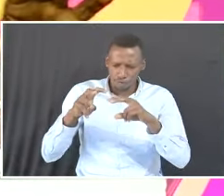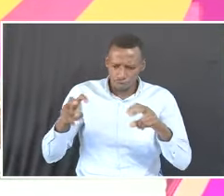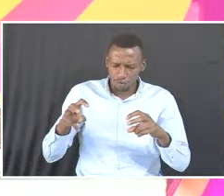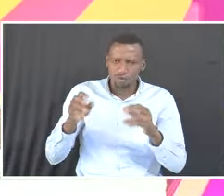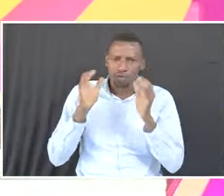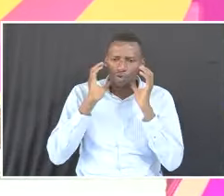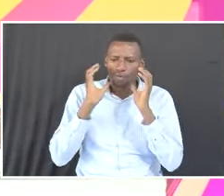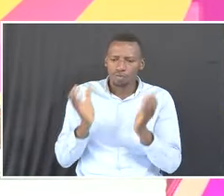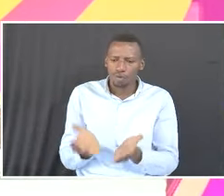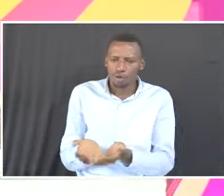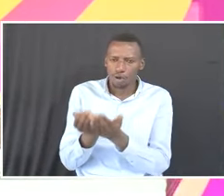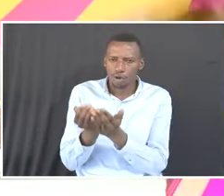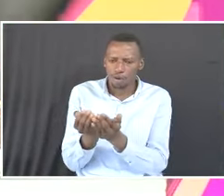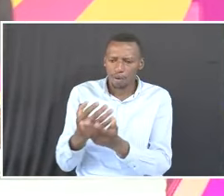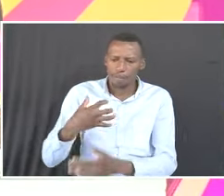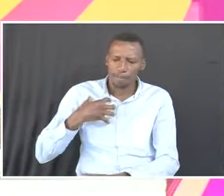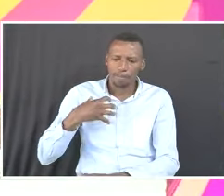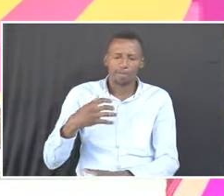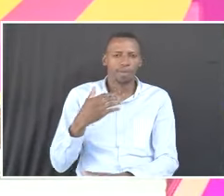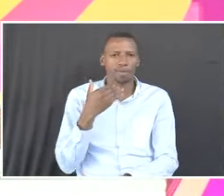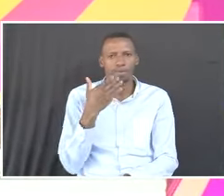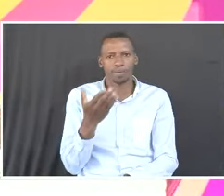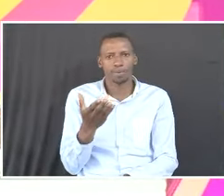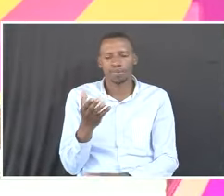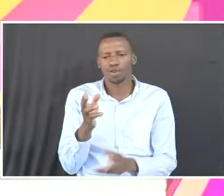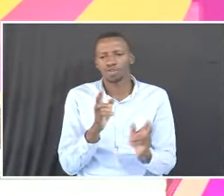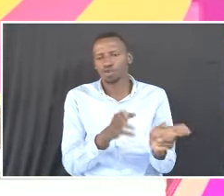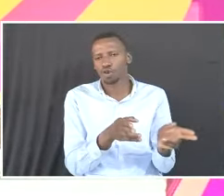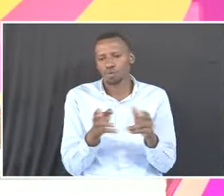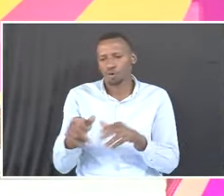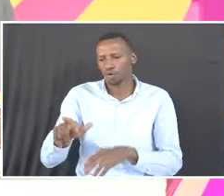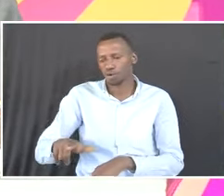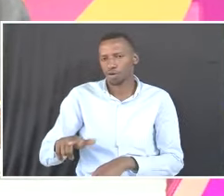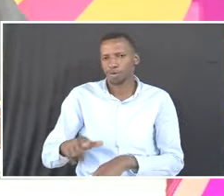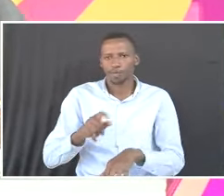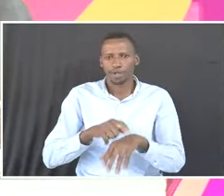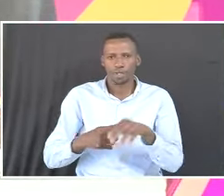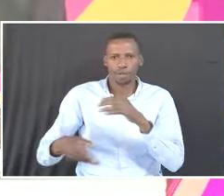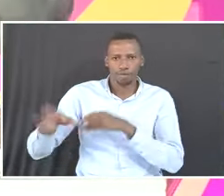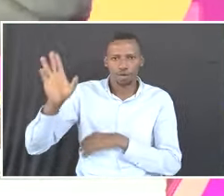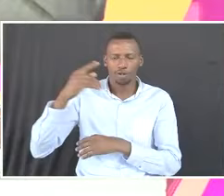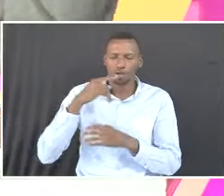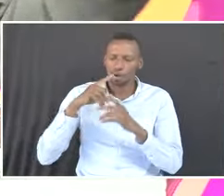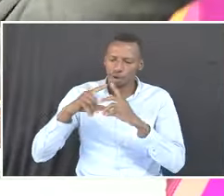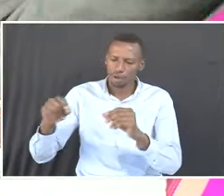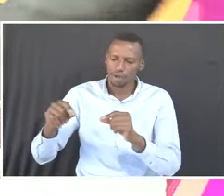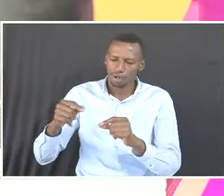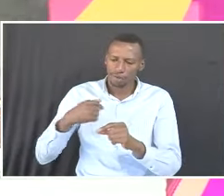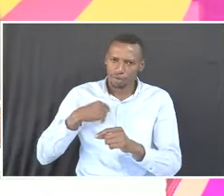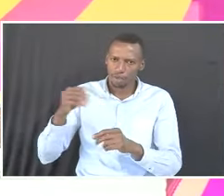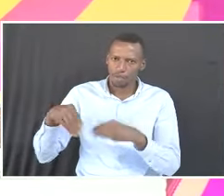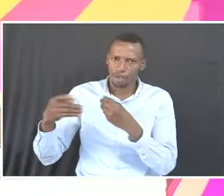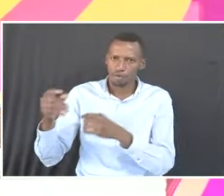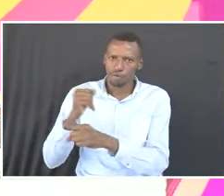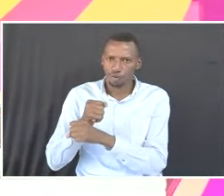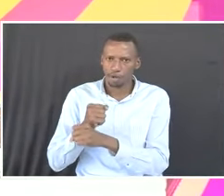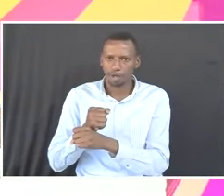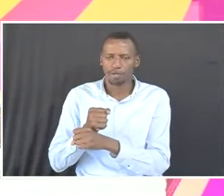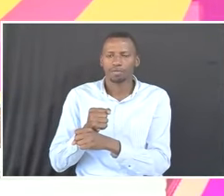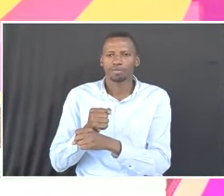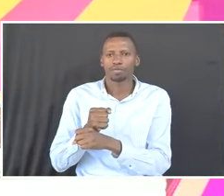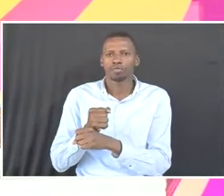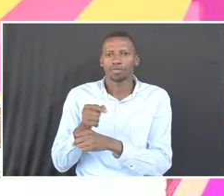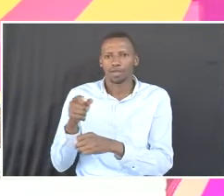Noah was simply ordinary. And when God said, I'm giving you an assignment, he took it up and did the